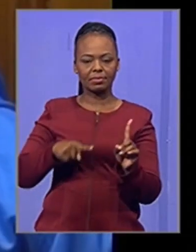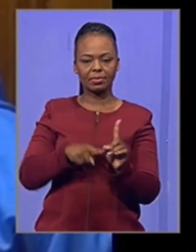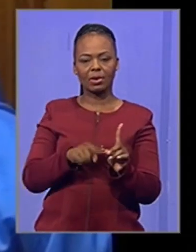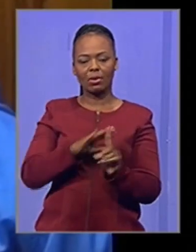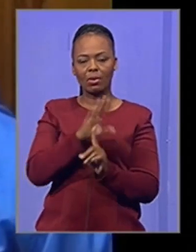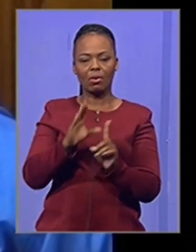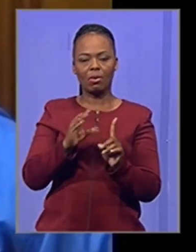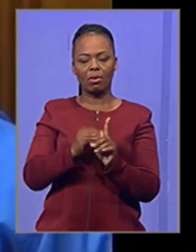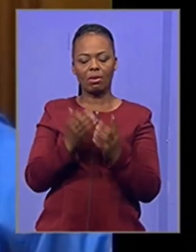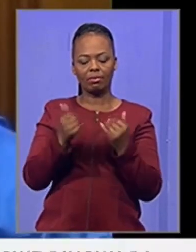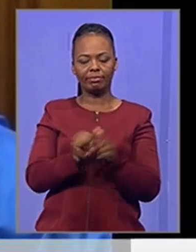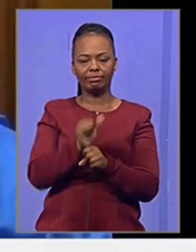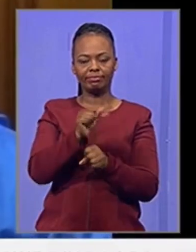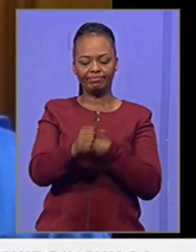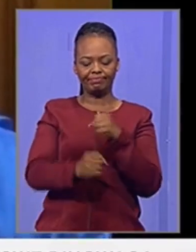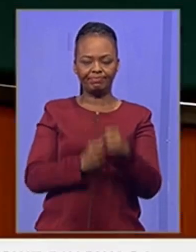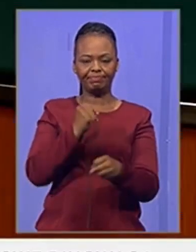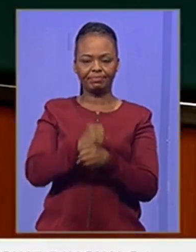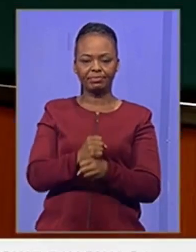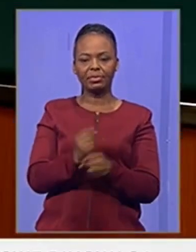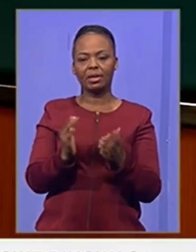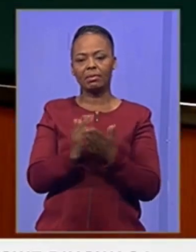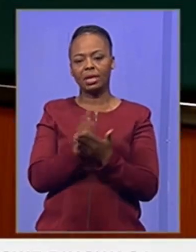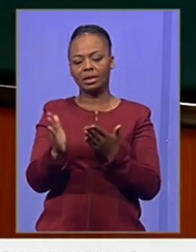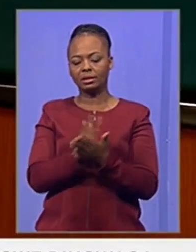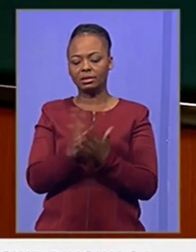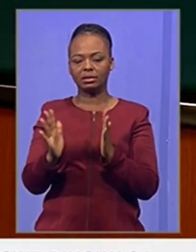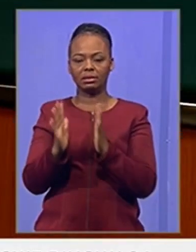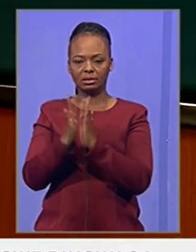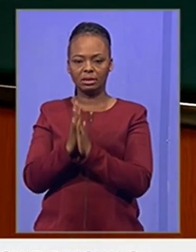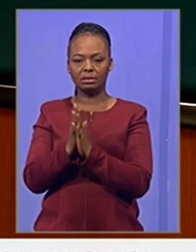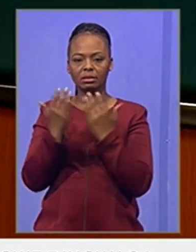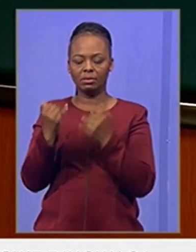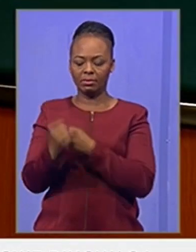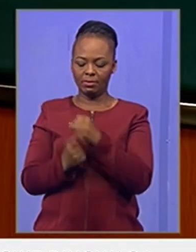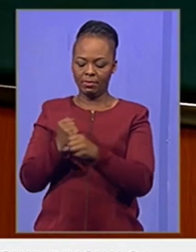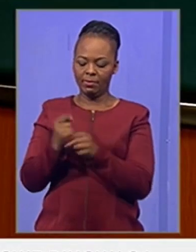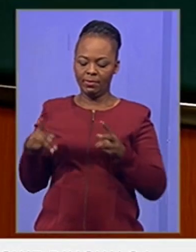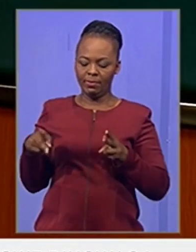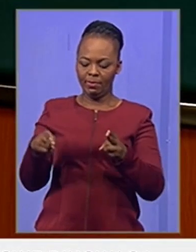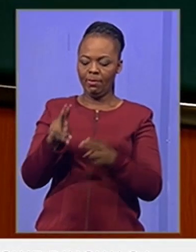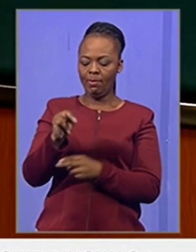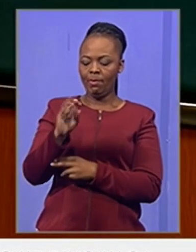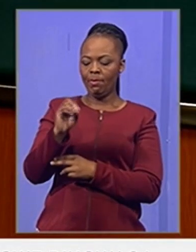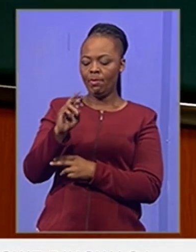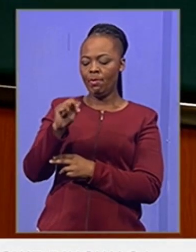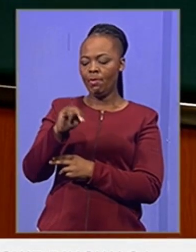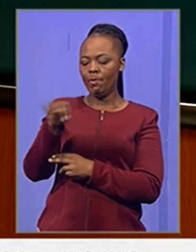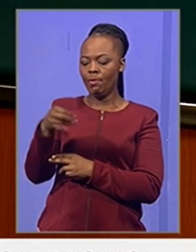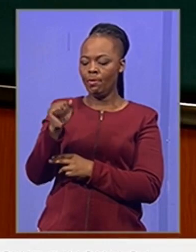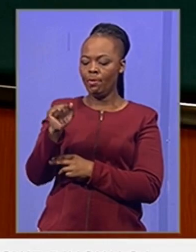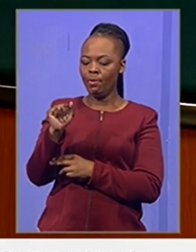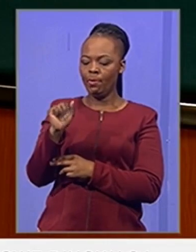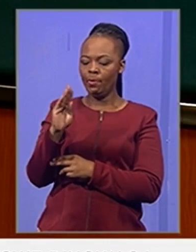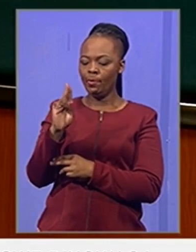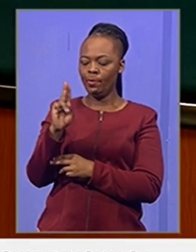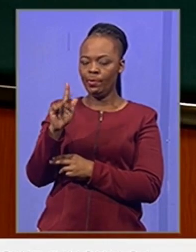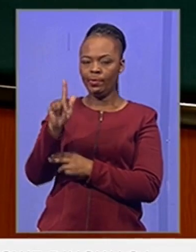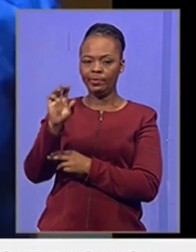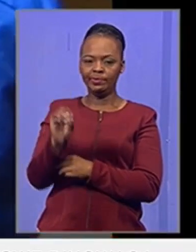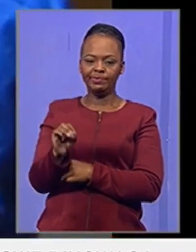mo di leng 10 tsa tsona di leng tsa kgaolwa. Nonjabulo Mtungwa Makamu yo a leng mmega Dikgang wa mogasi wa